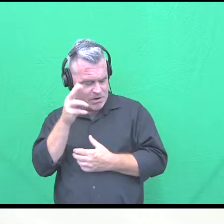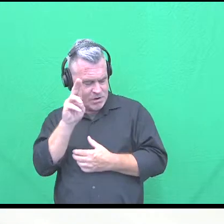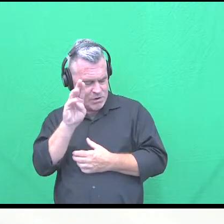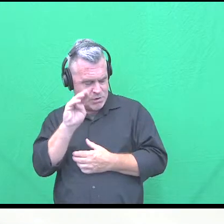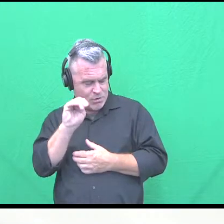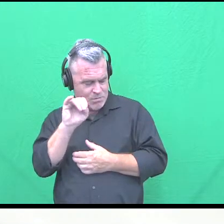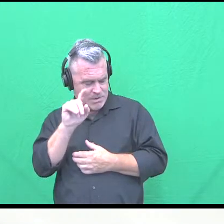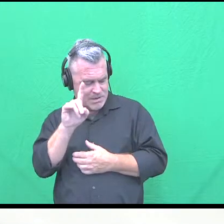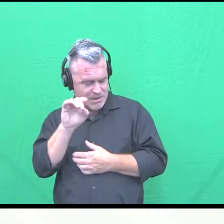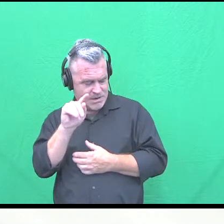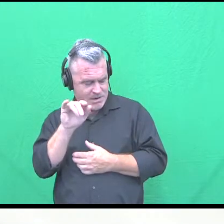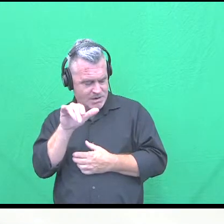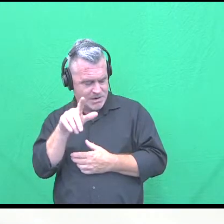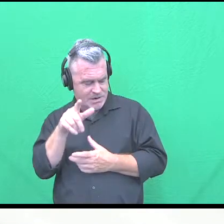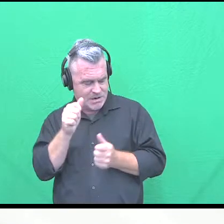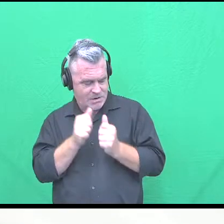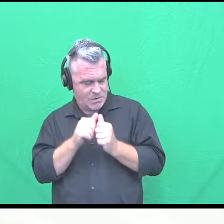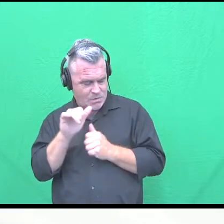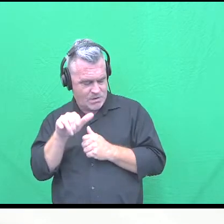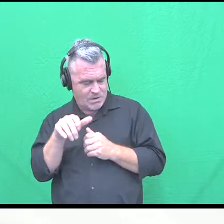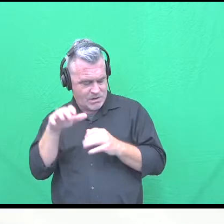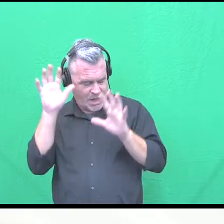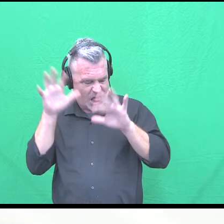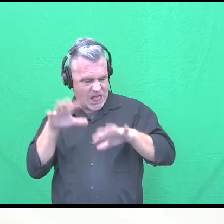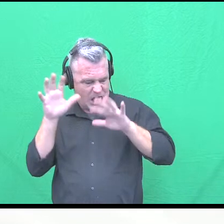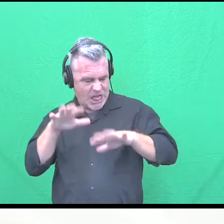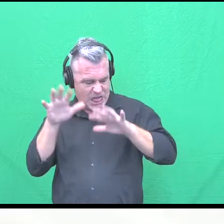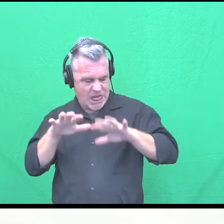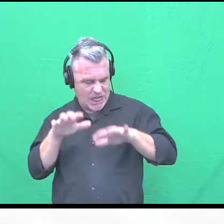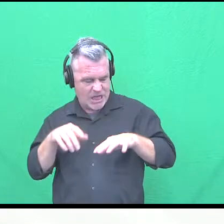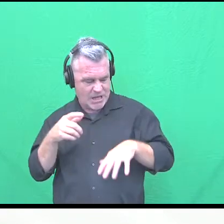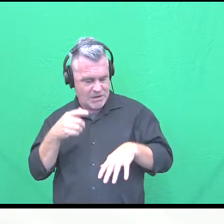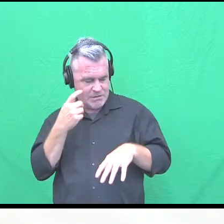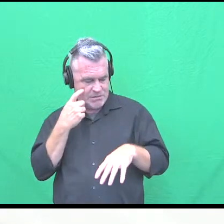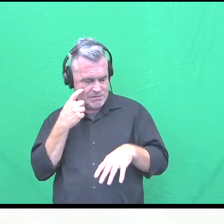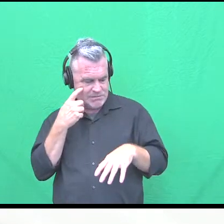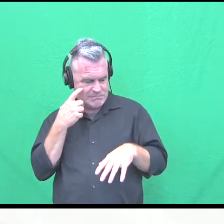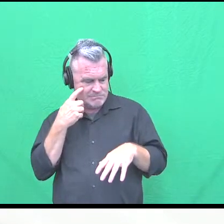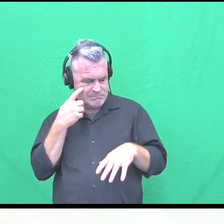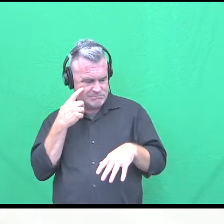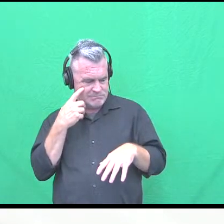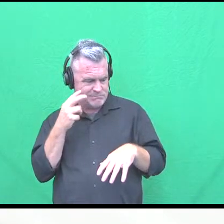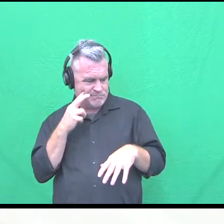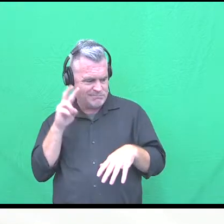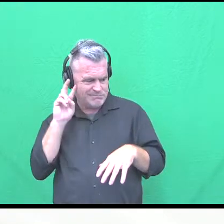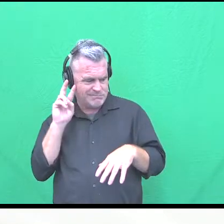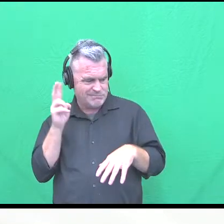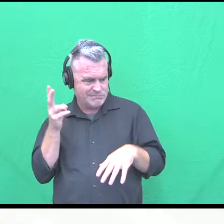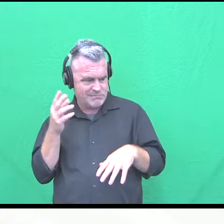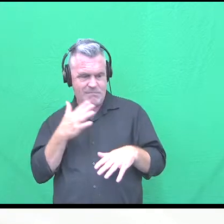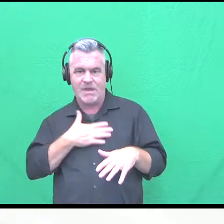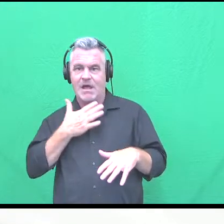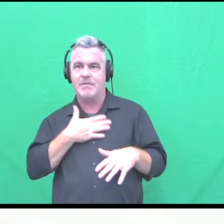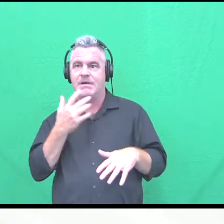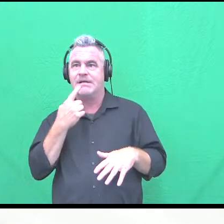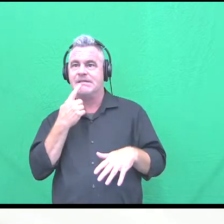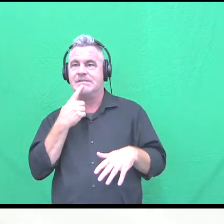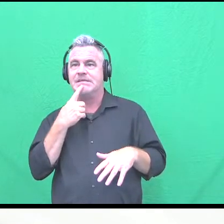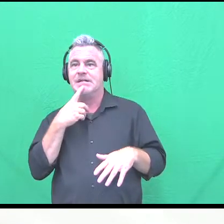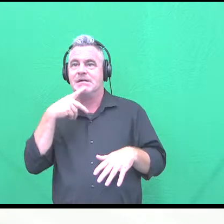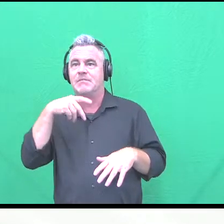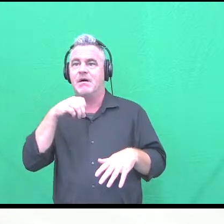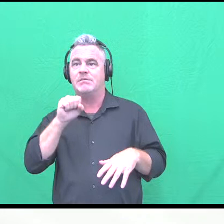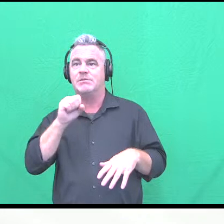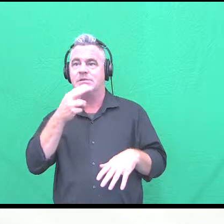that incredible torrential downpour that we had just the other day, I'm very happy to report that Palm Springs